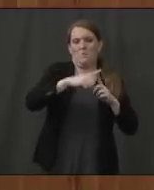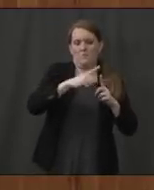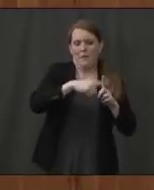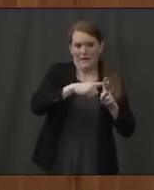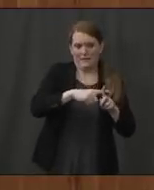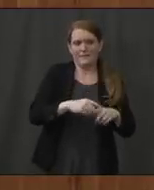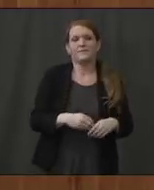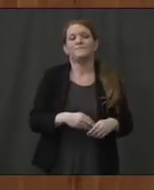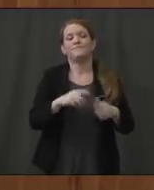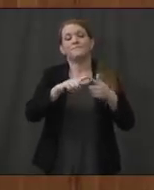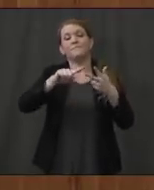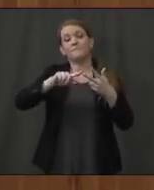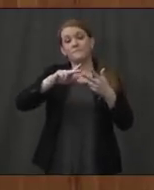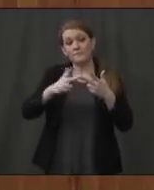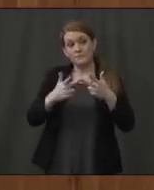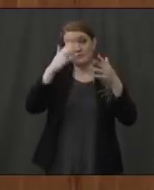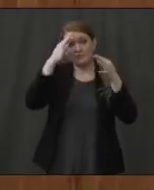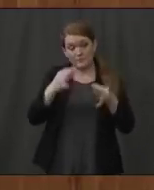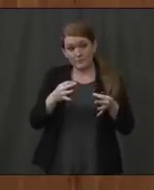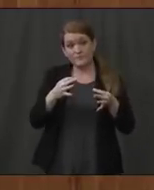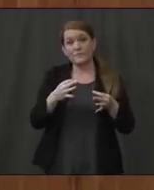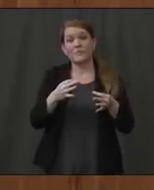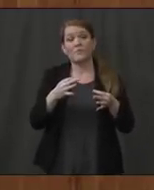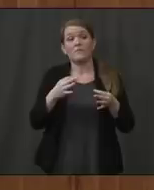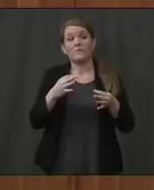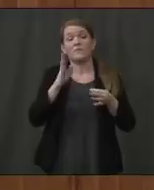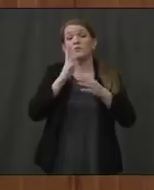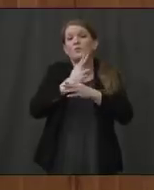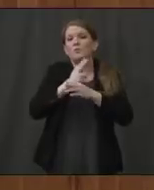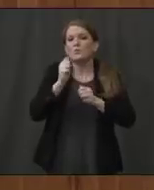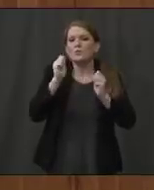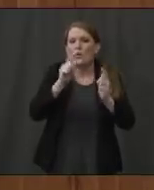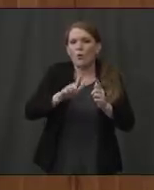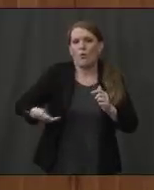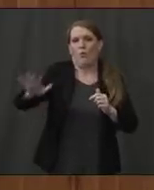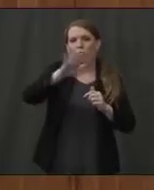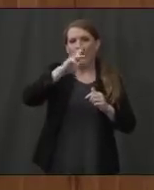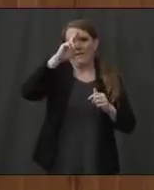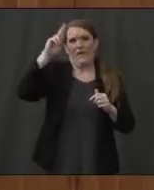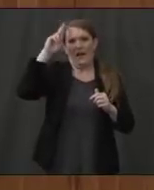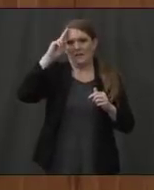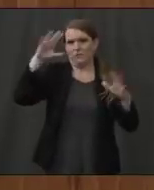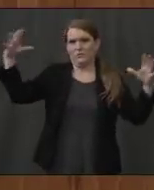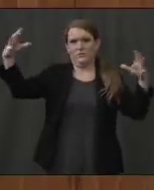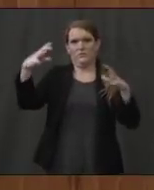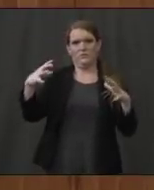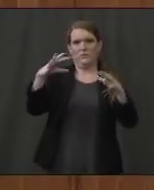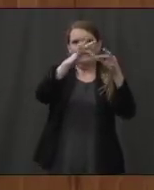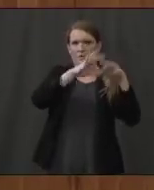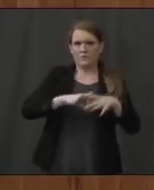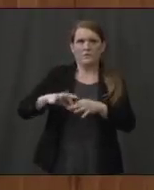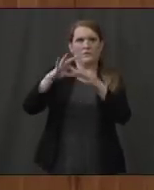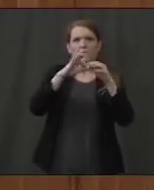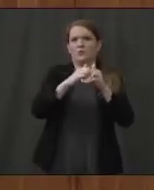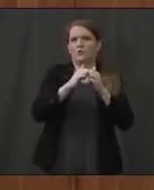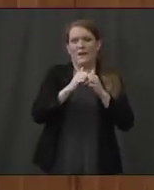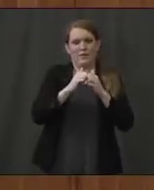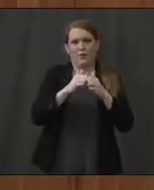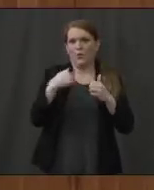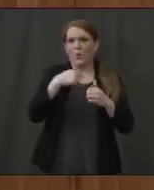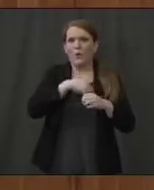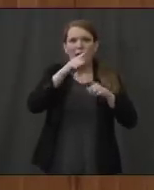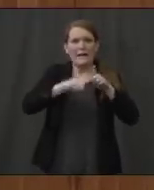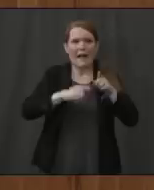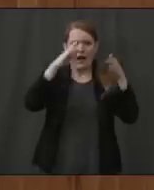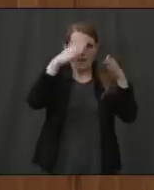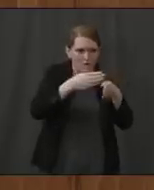to use all of the hospitals across the state. We can't look at this individually any longer. and we really haven't now for a number of weeks.